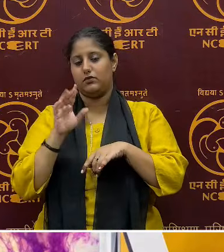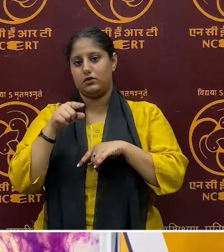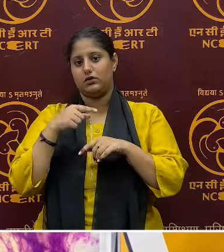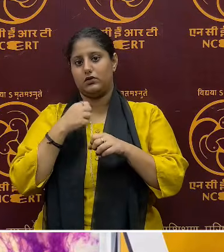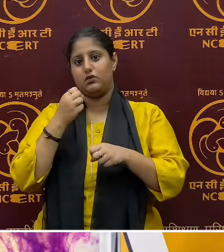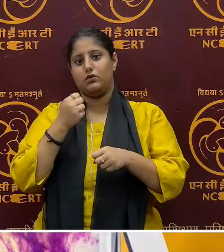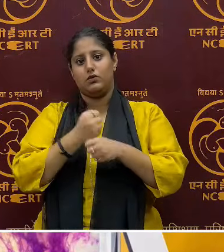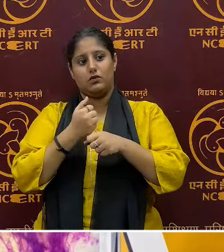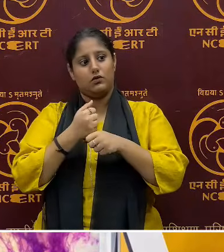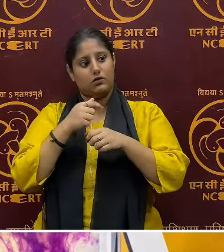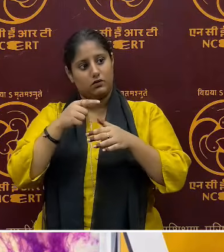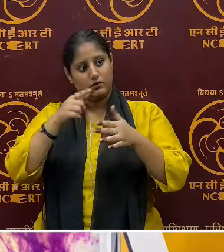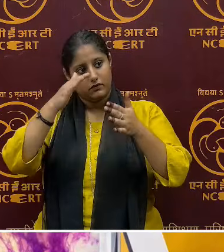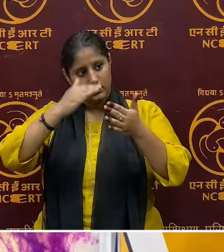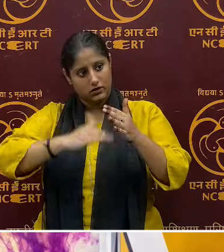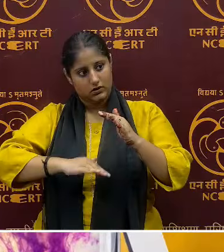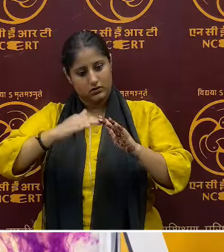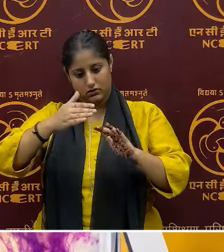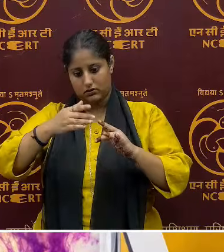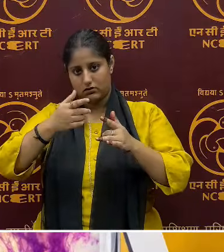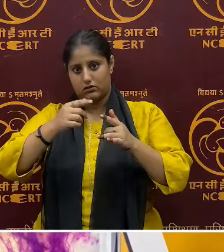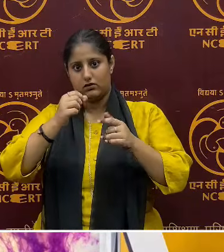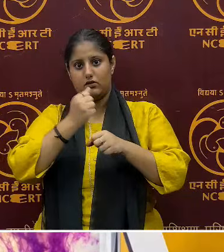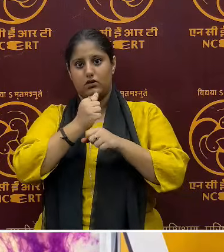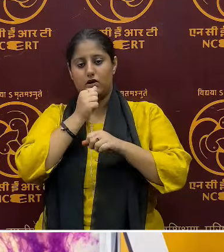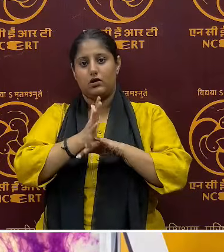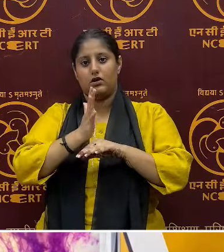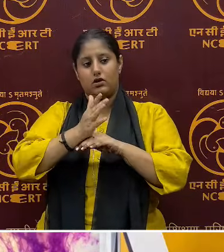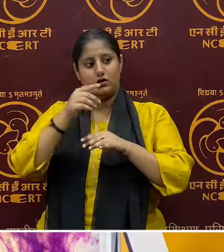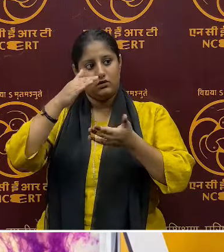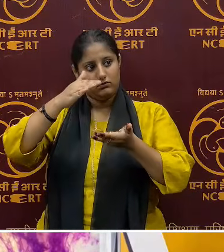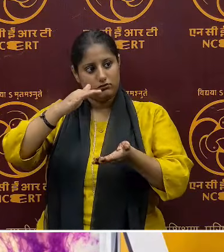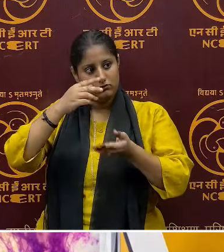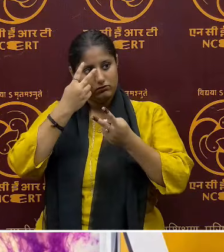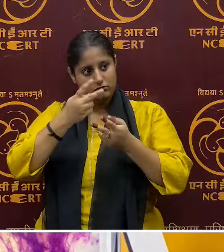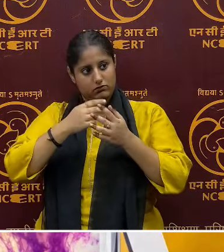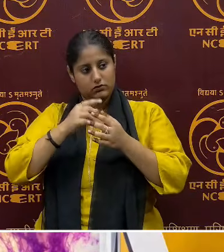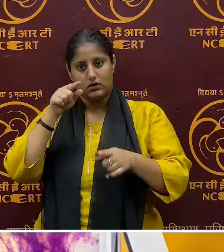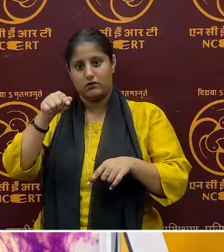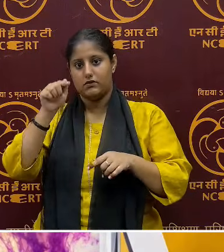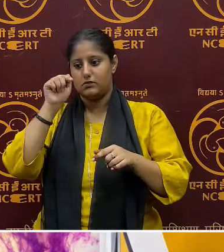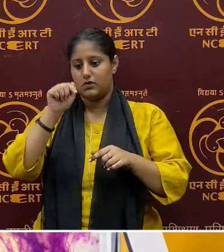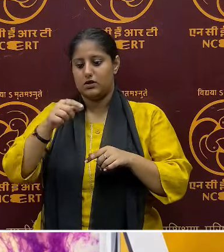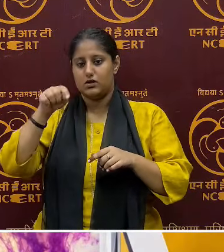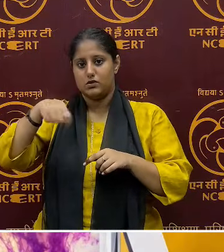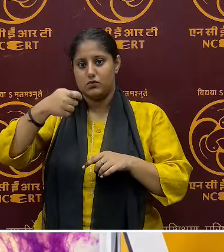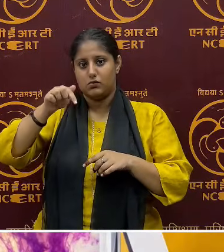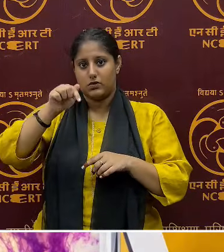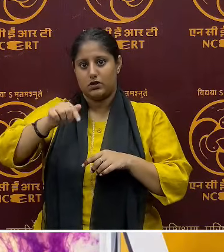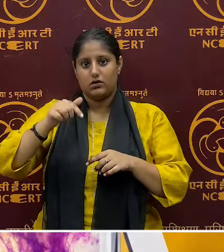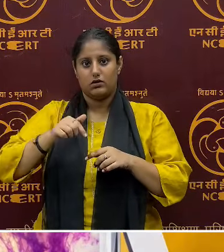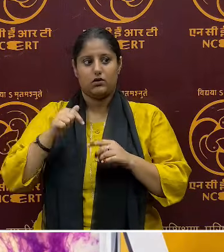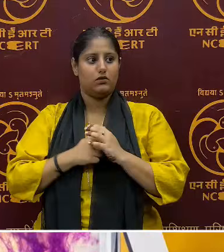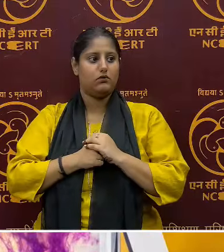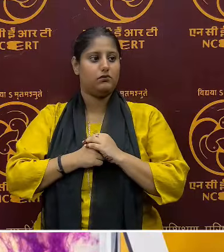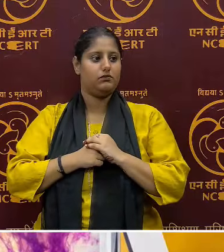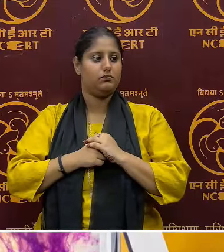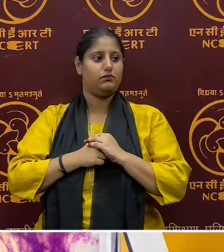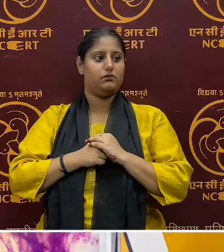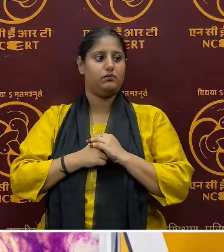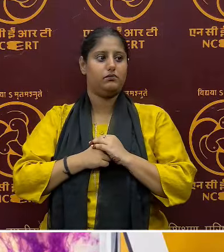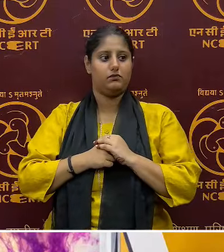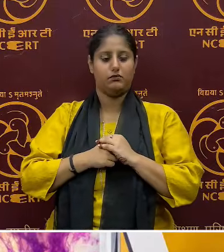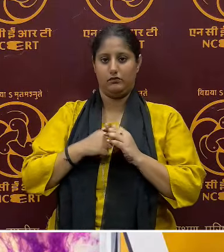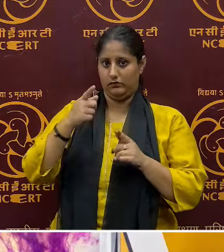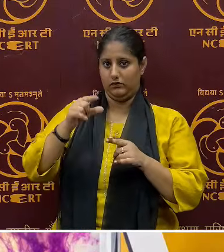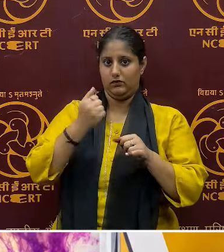collected inside this glass jar. Now you have to click on the spoon, click on the